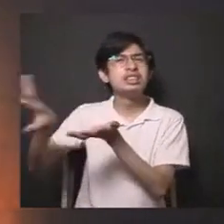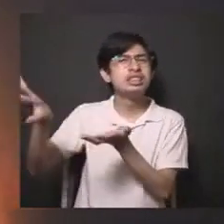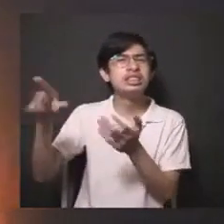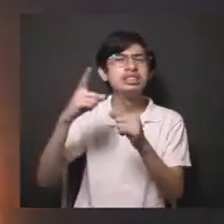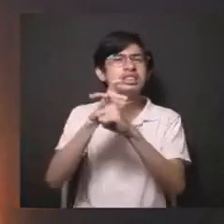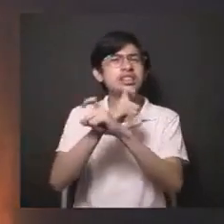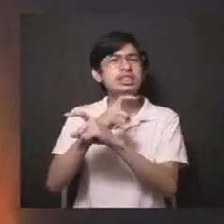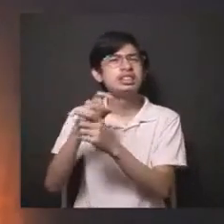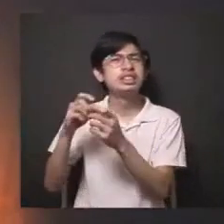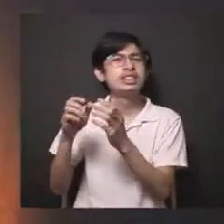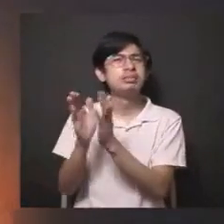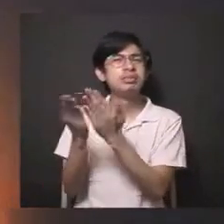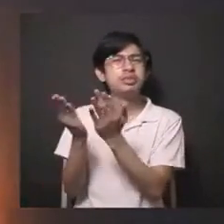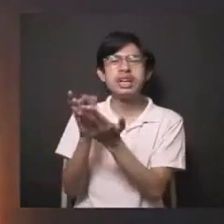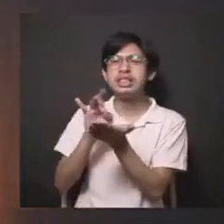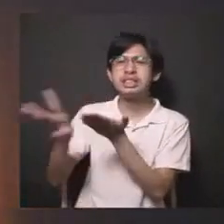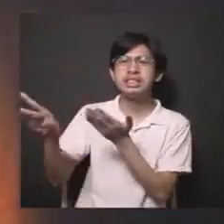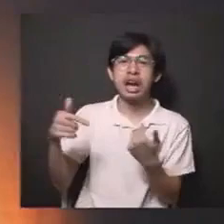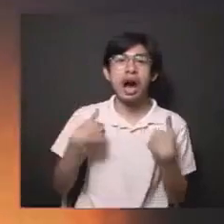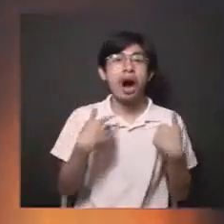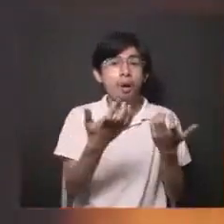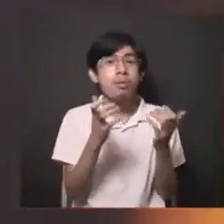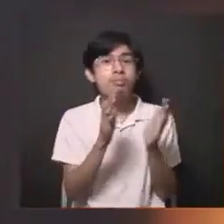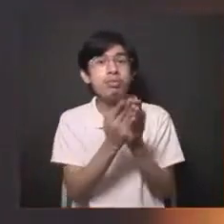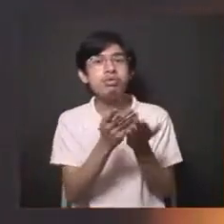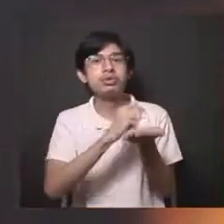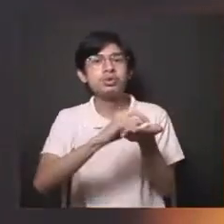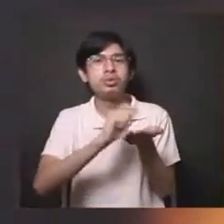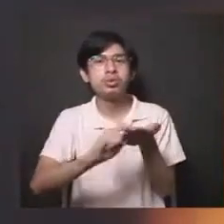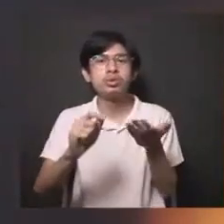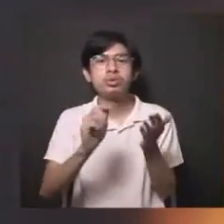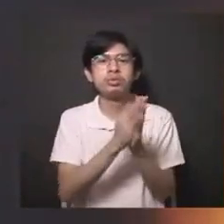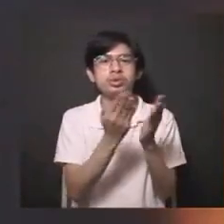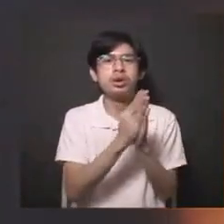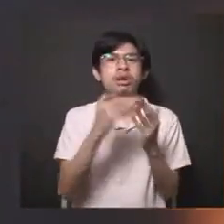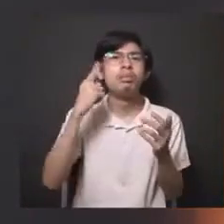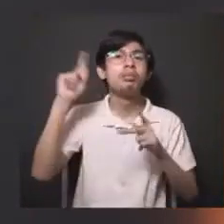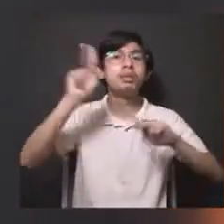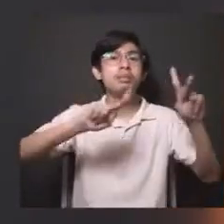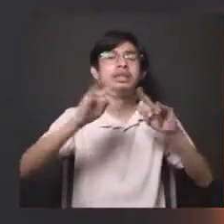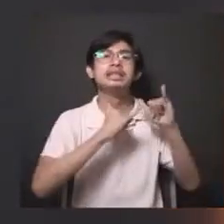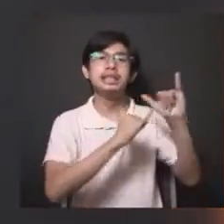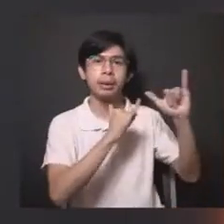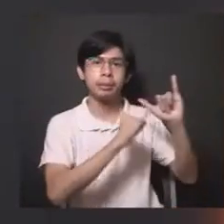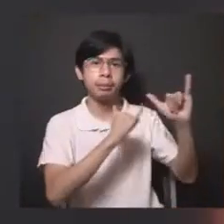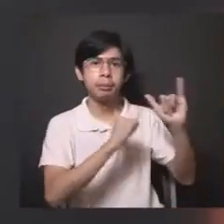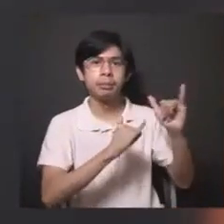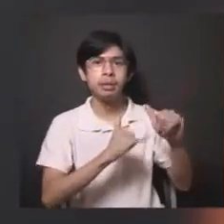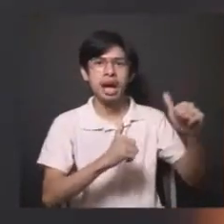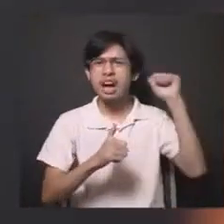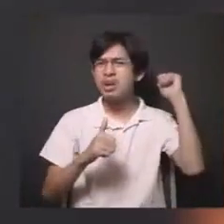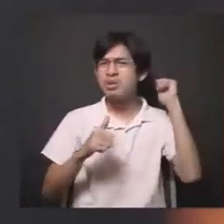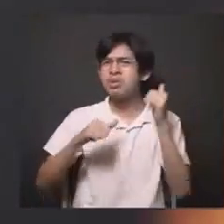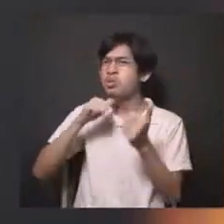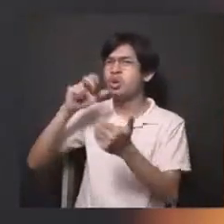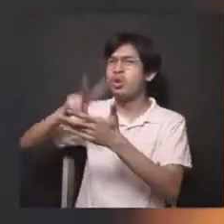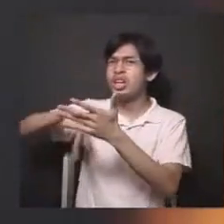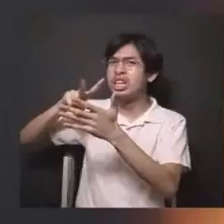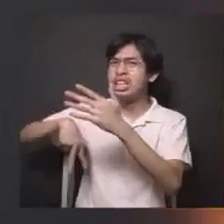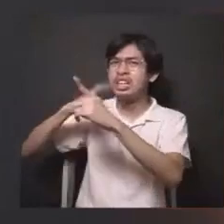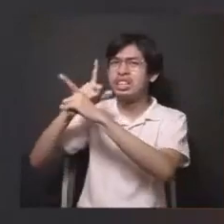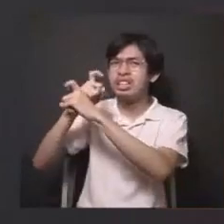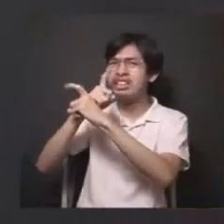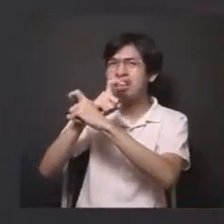I wanted to write a book for people like me who did not like to read books. And so my goal was not